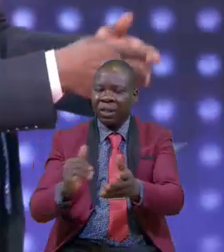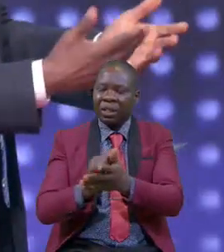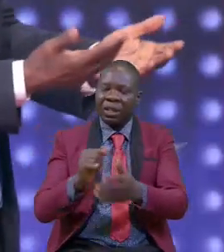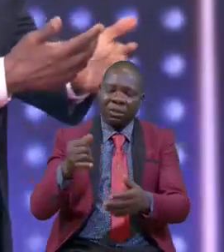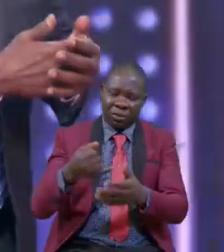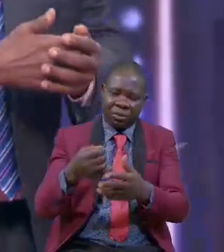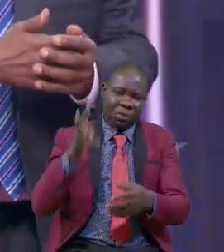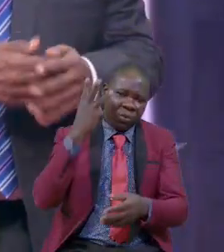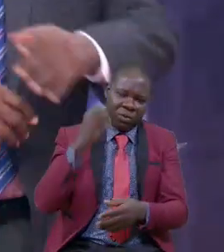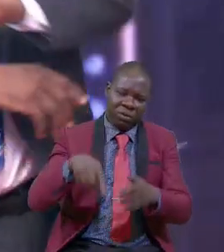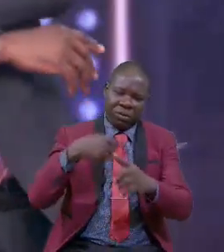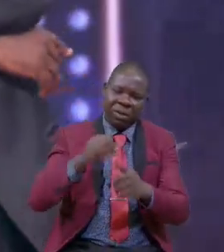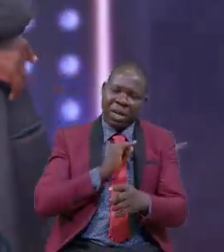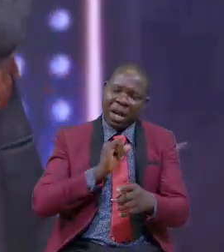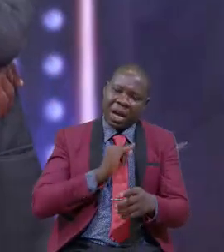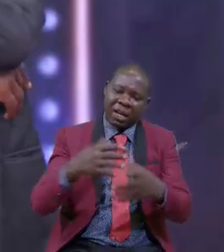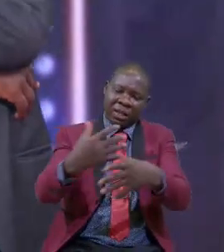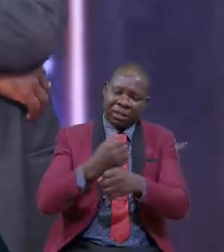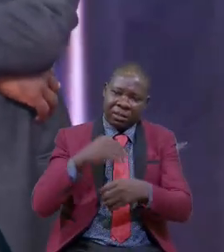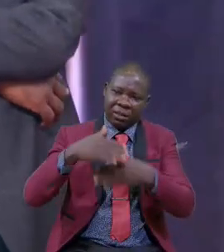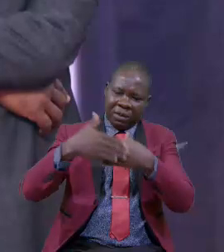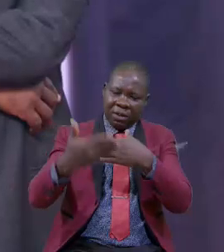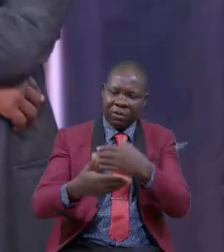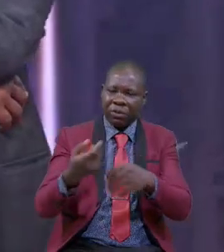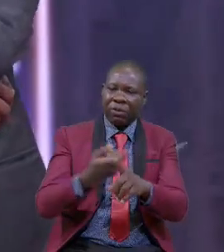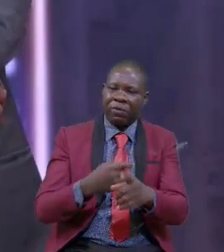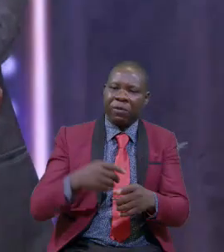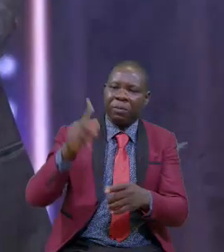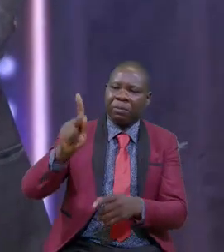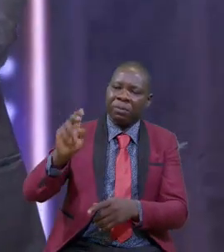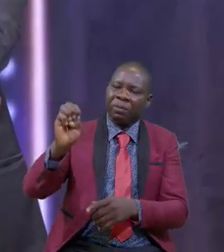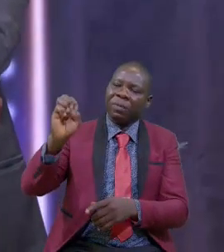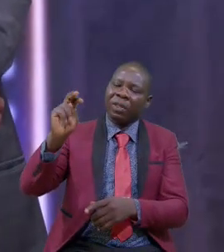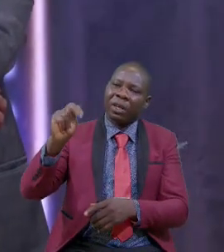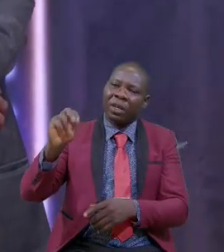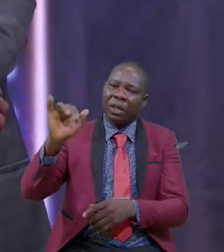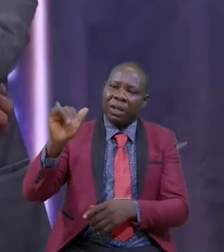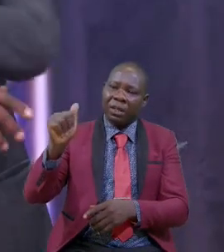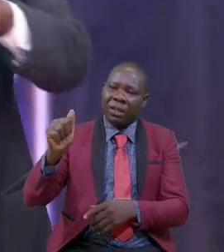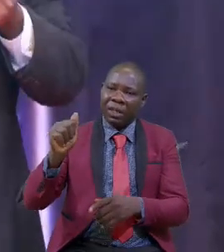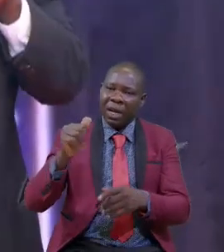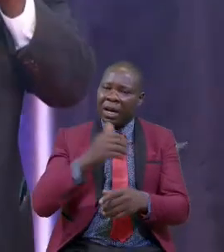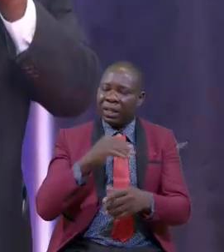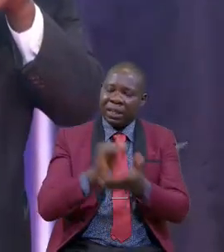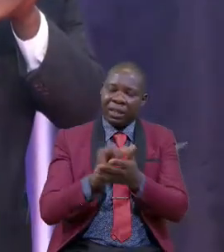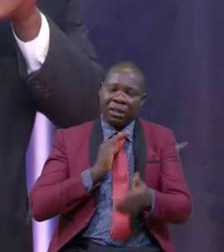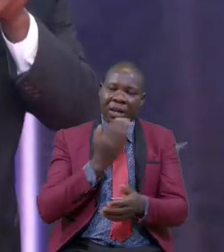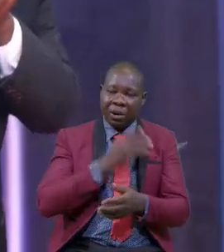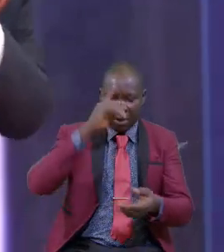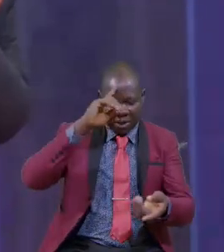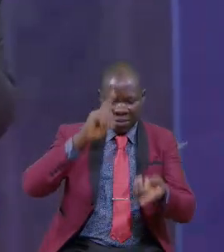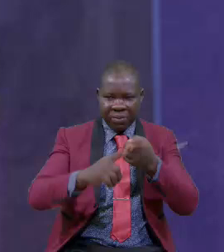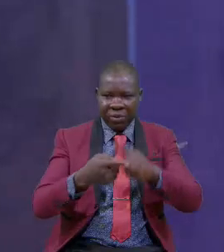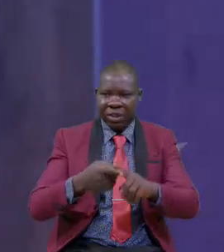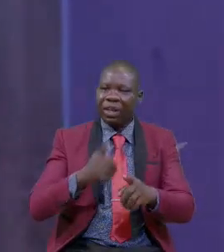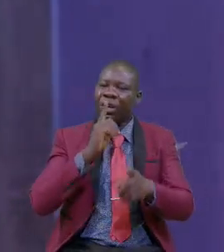then I went, and as I went, I kept quiet there because, you know, I never poke nose into